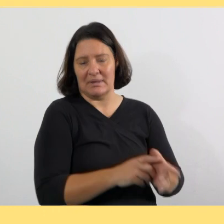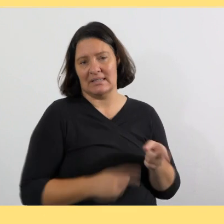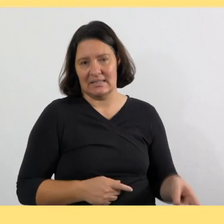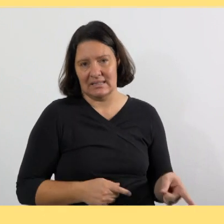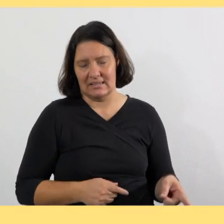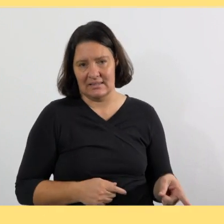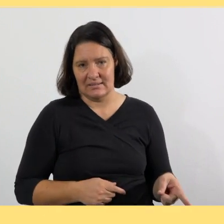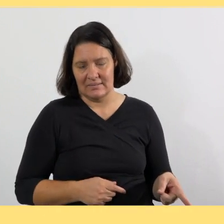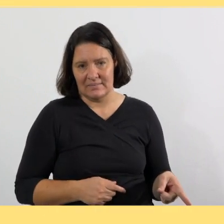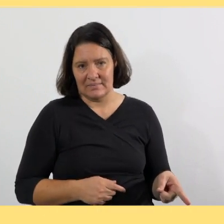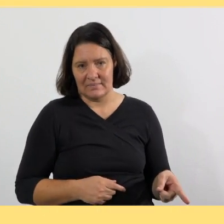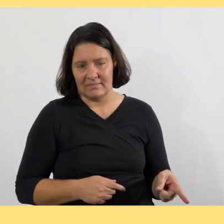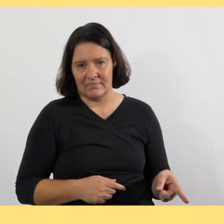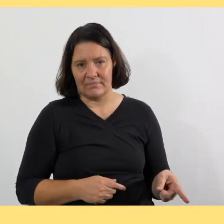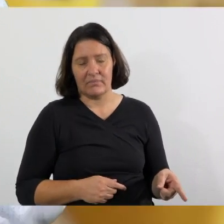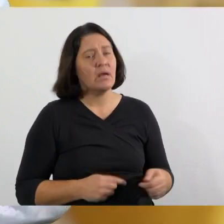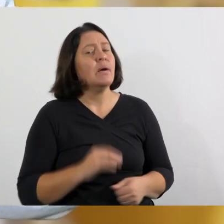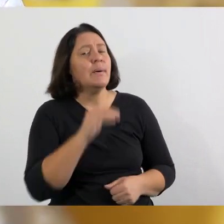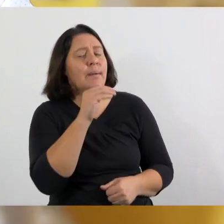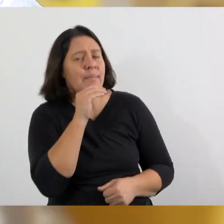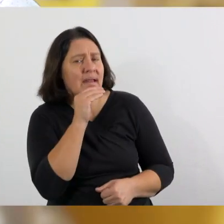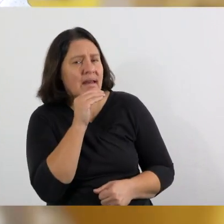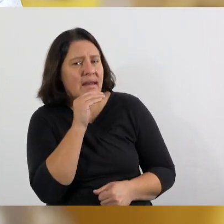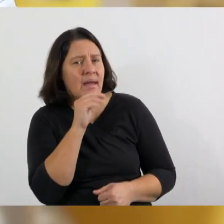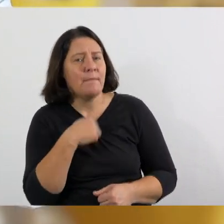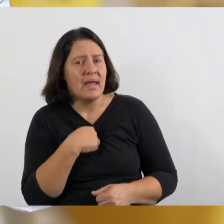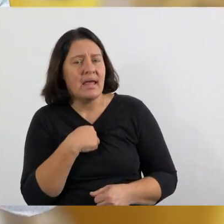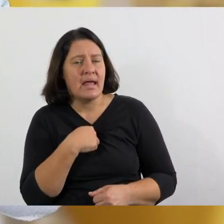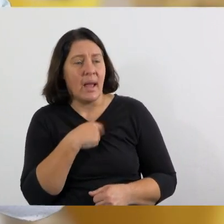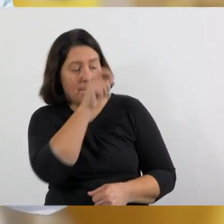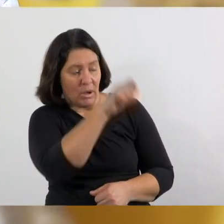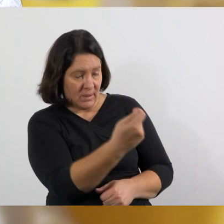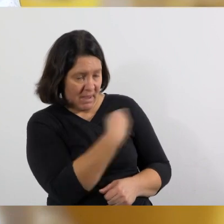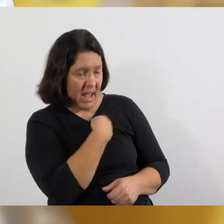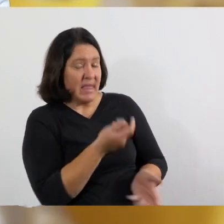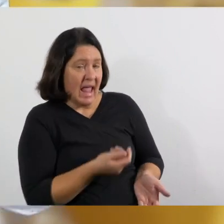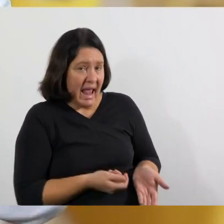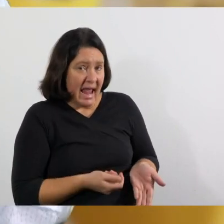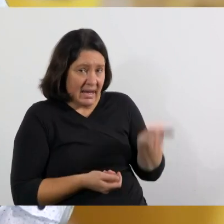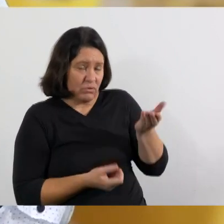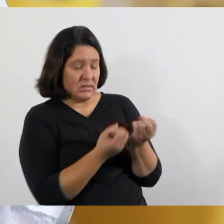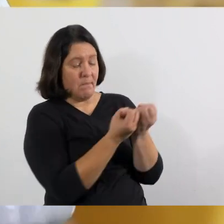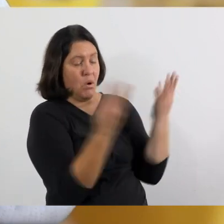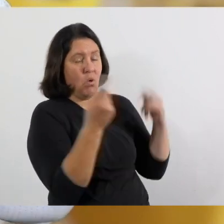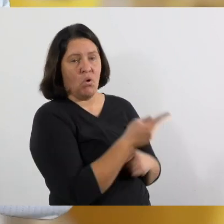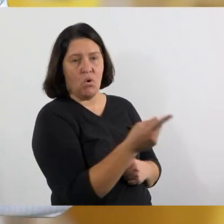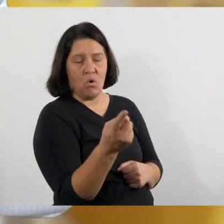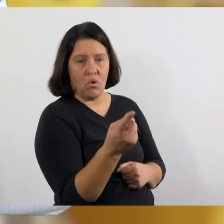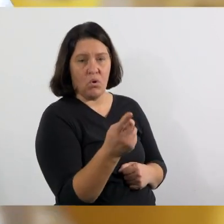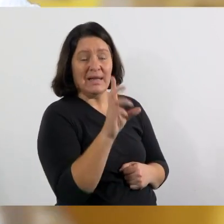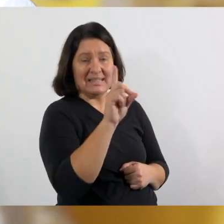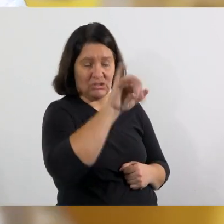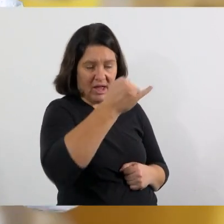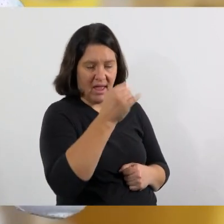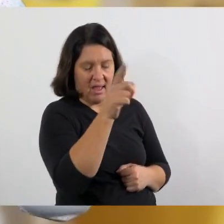debit side of my debtors control. It means my debtors have increased. The DJ